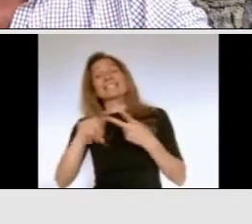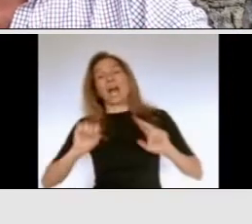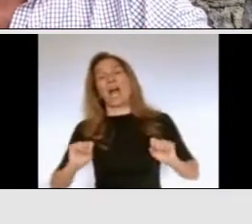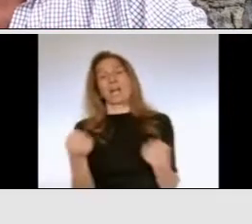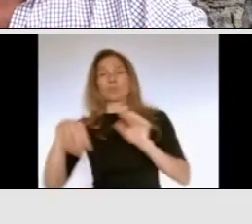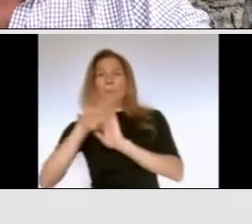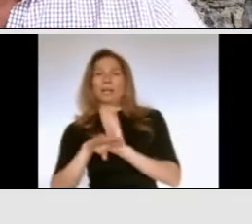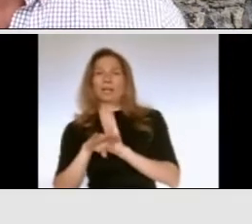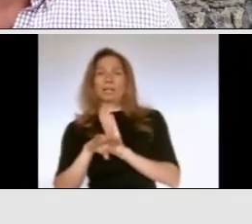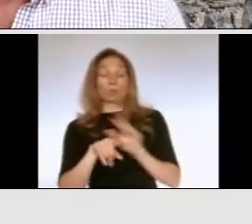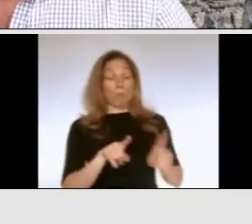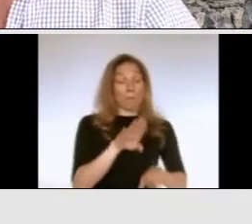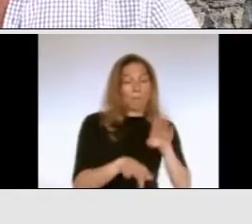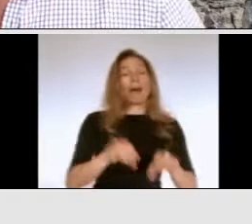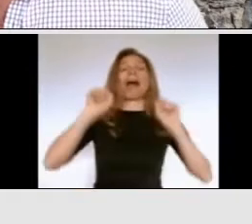roadmap.